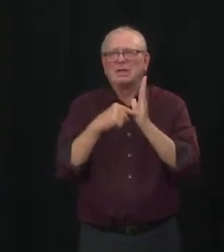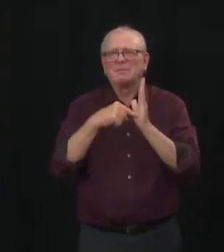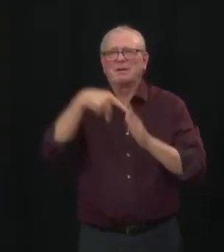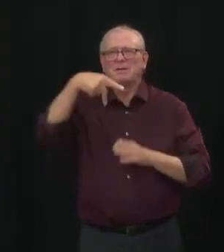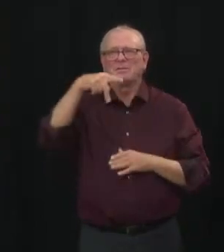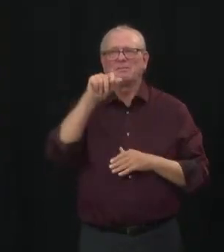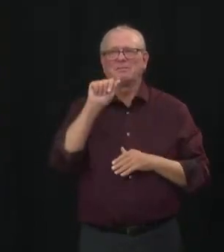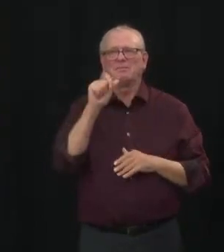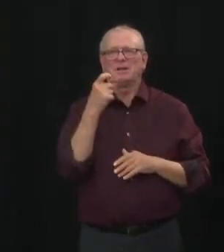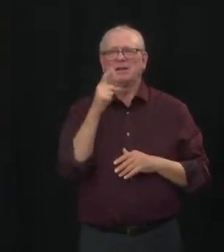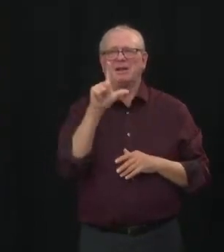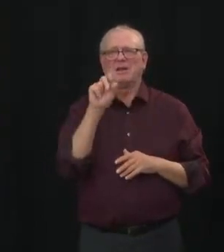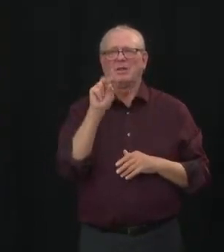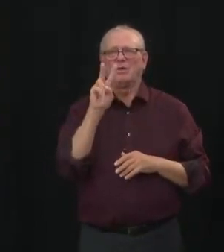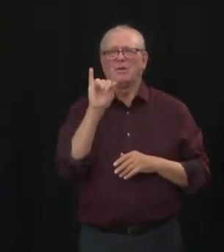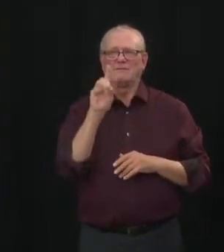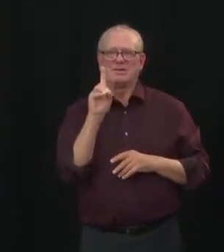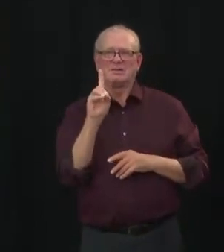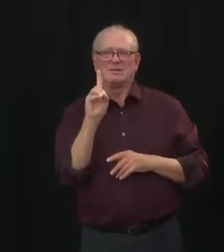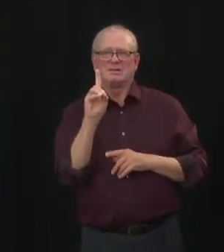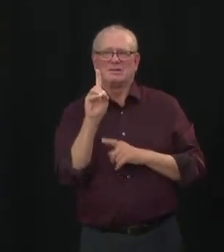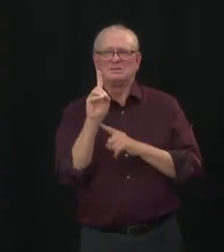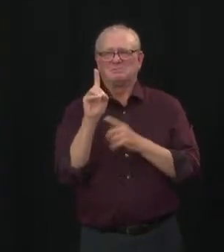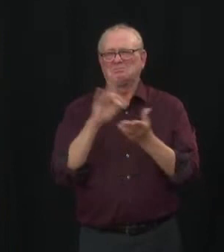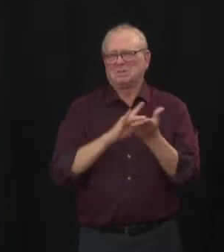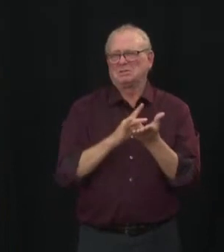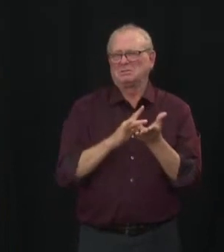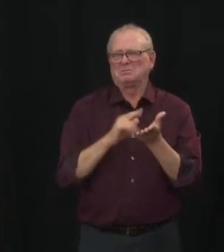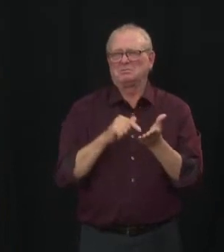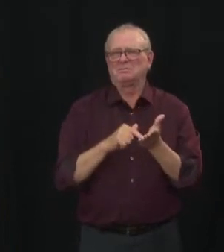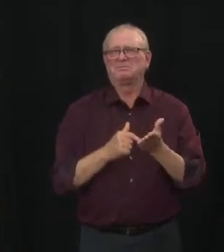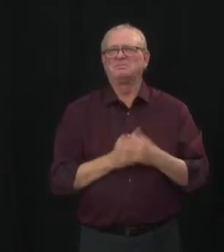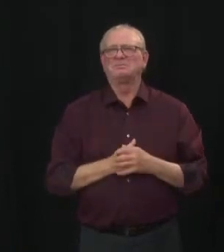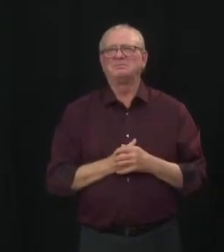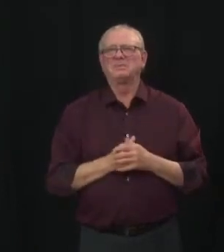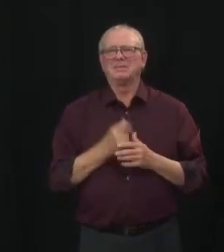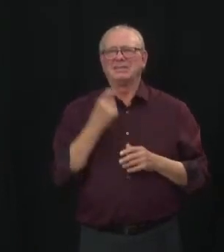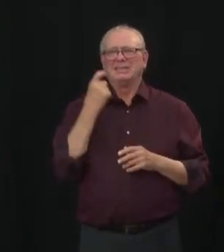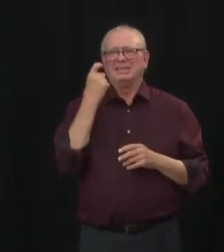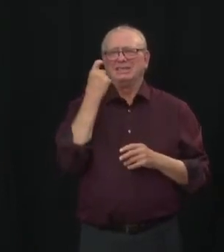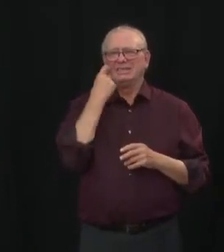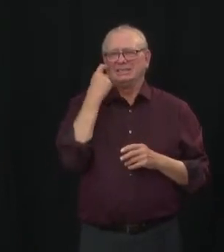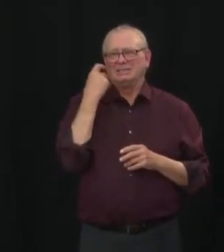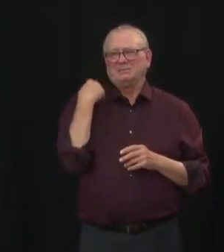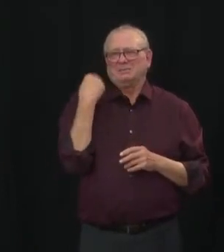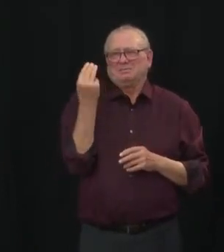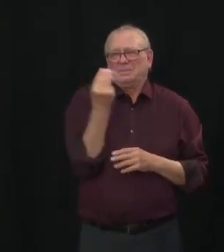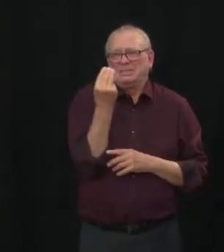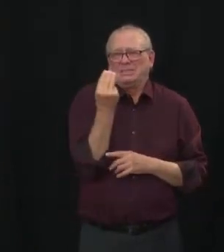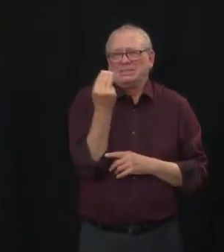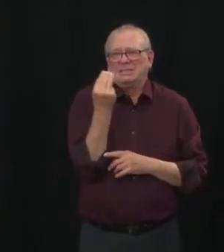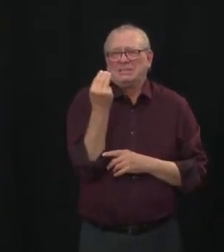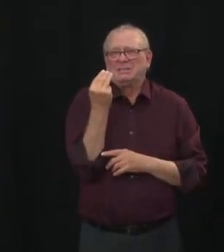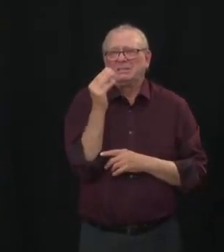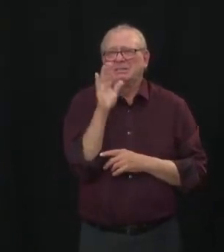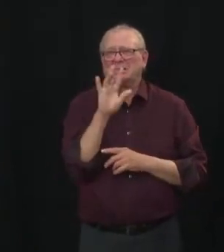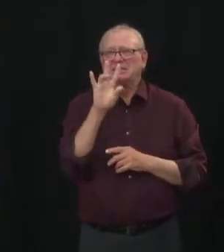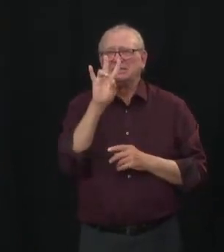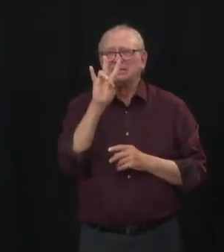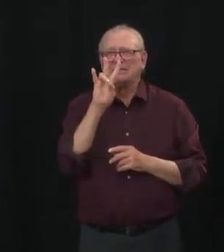approximately 720 Paxlovid prescriptions have been dispensed since the drug became available on January